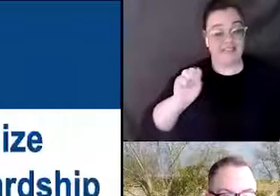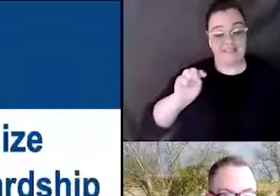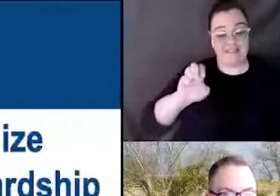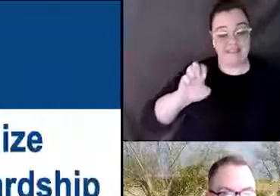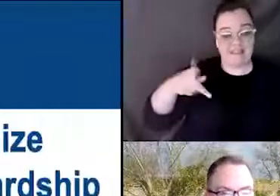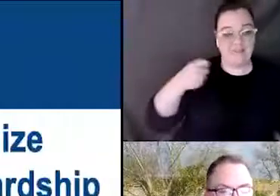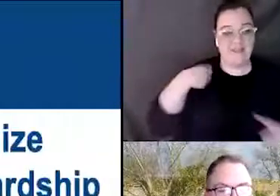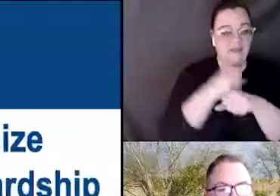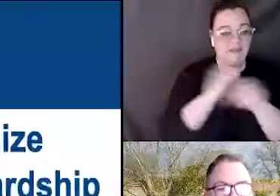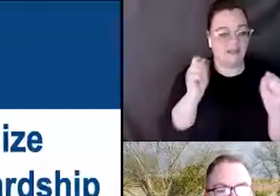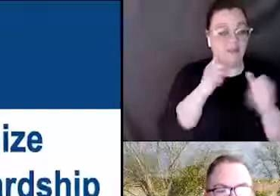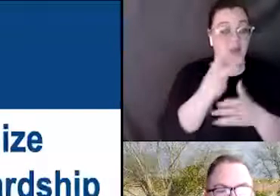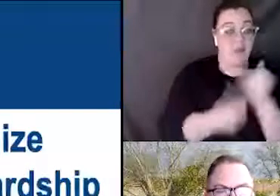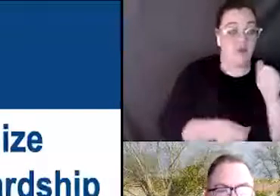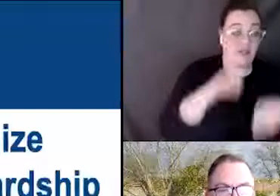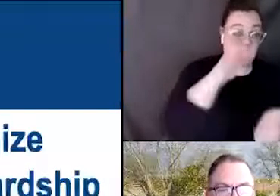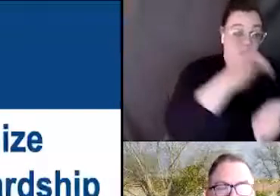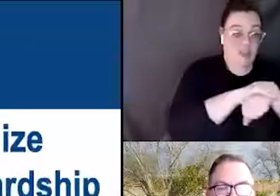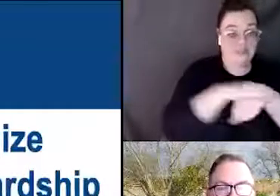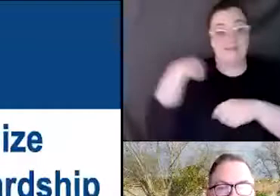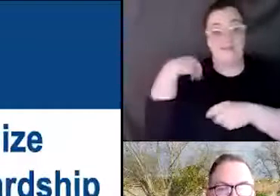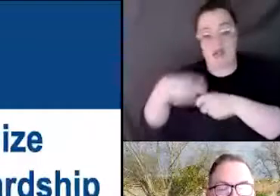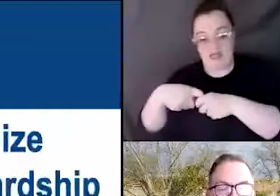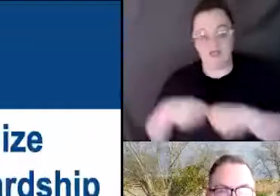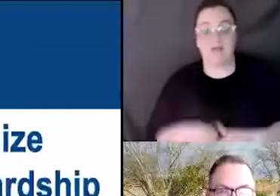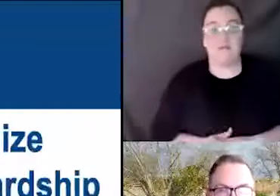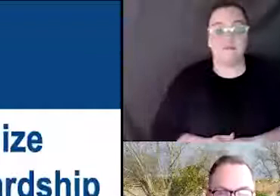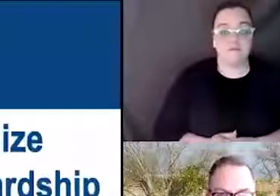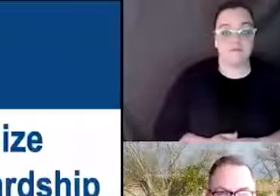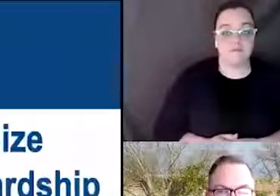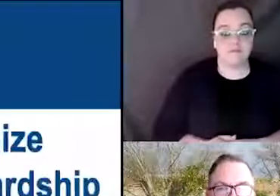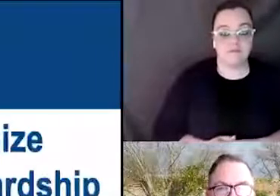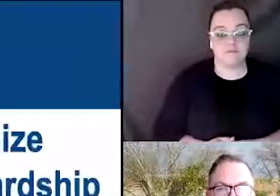Siete Pasos. Our core way of